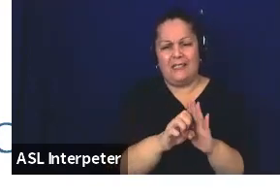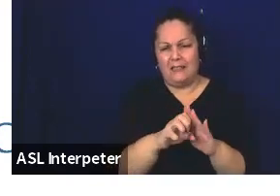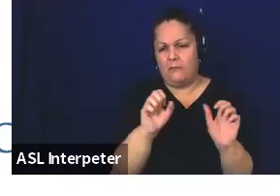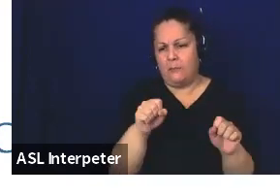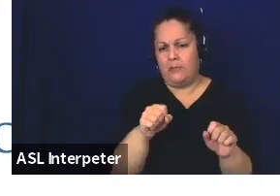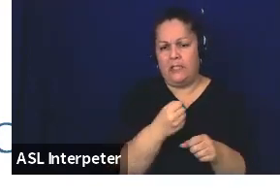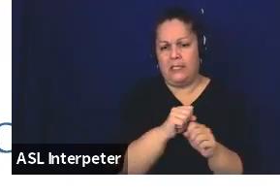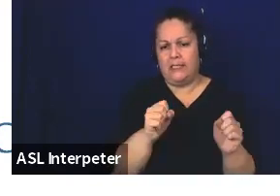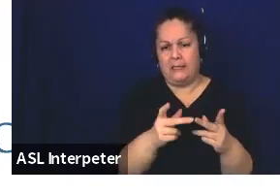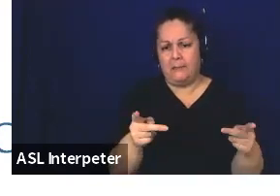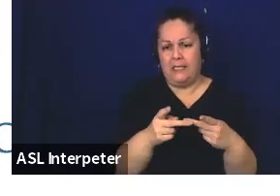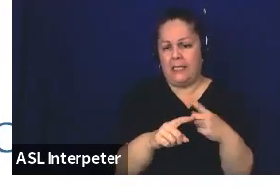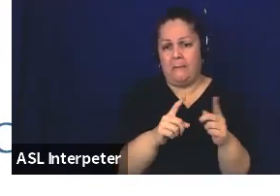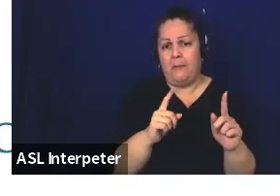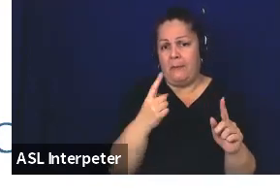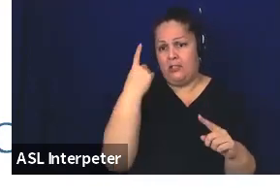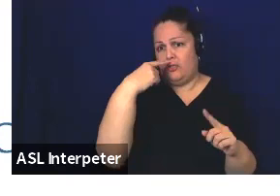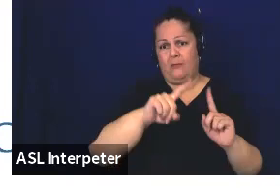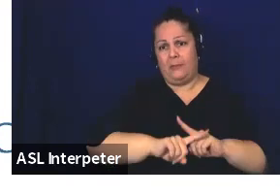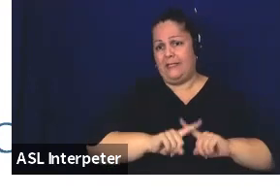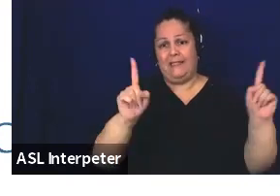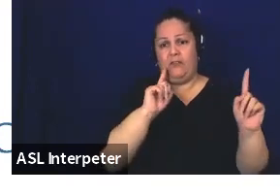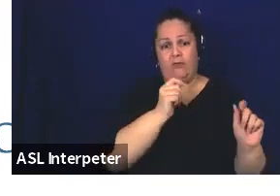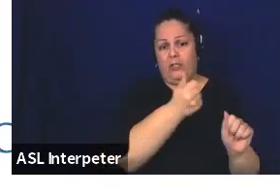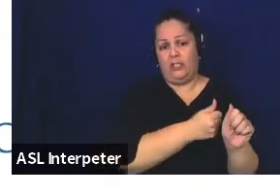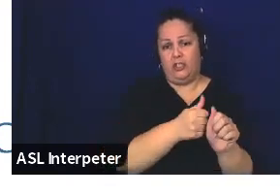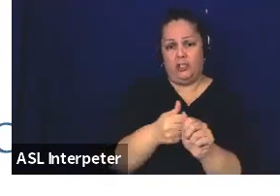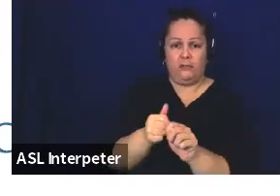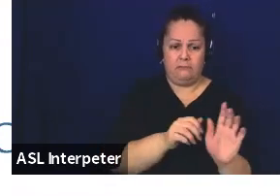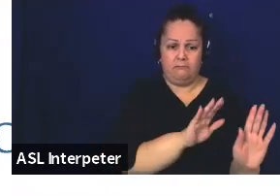safe spaces, but this could look very different for each individual.